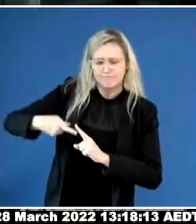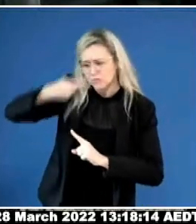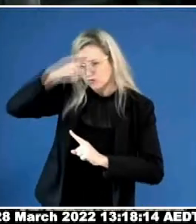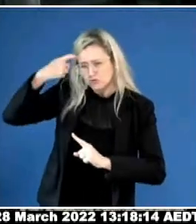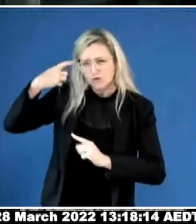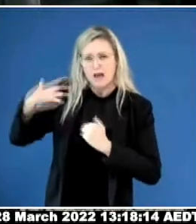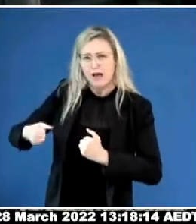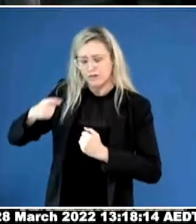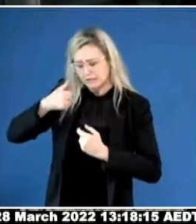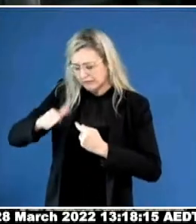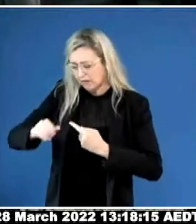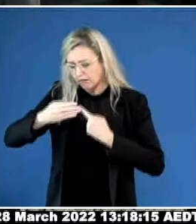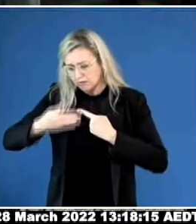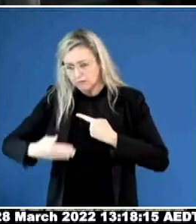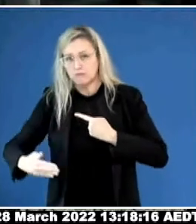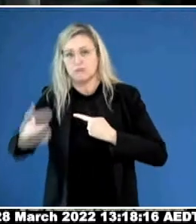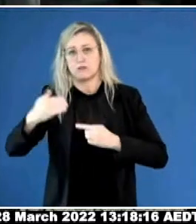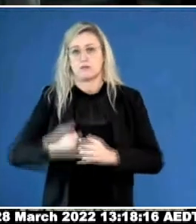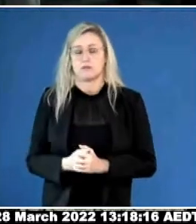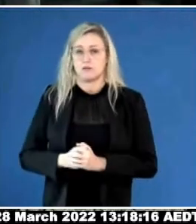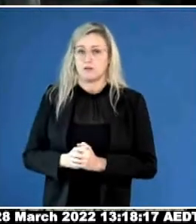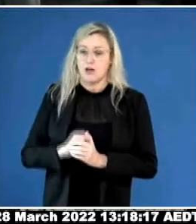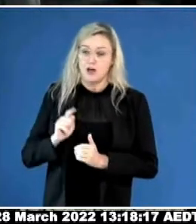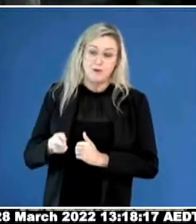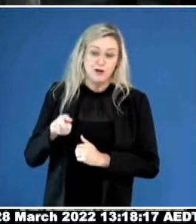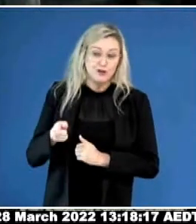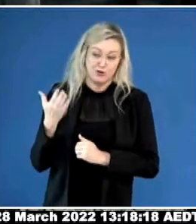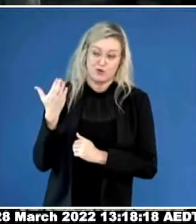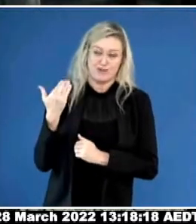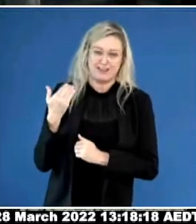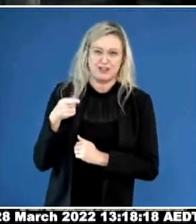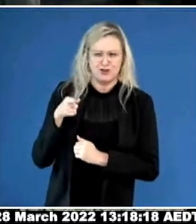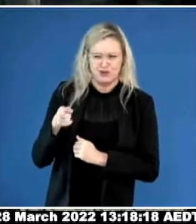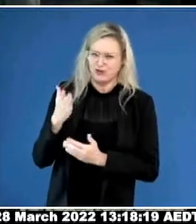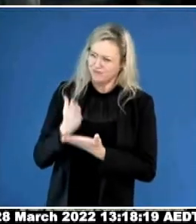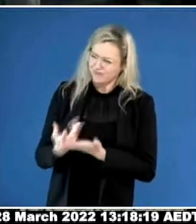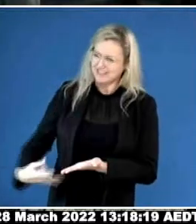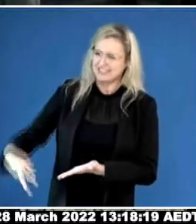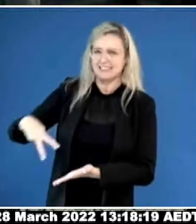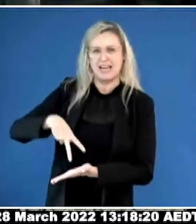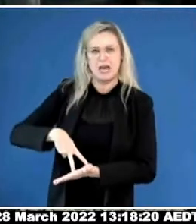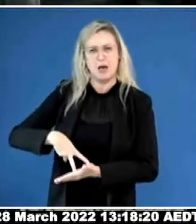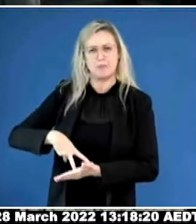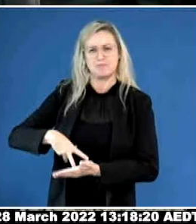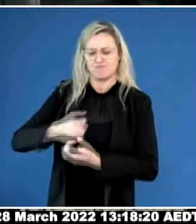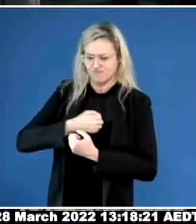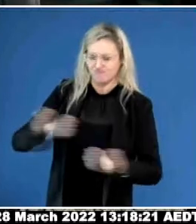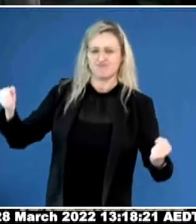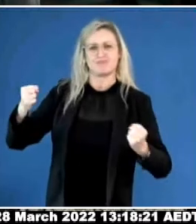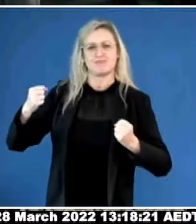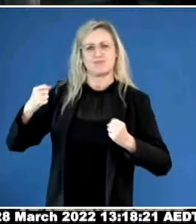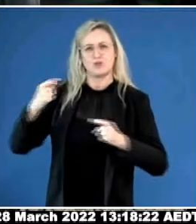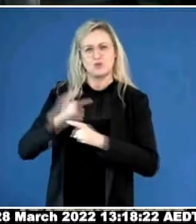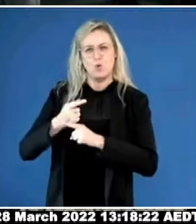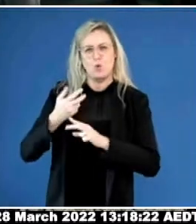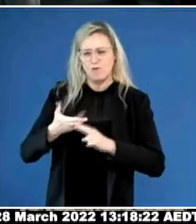You, over the past few years, have really become the voice of people and women with disability who've